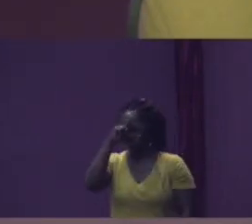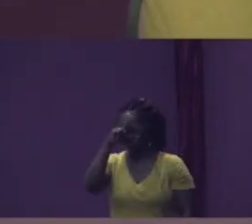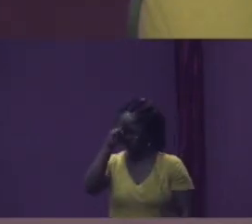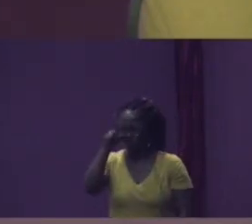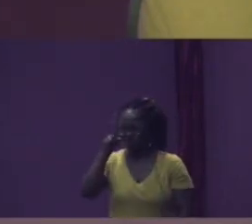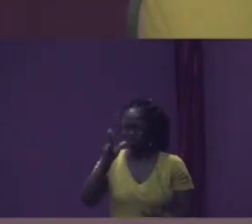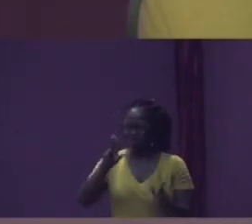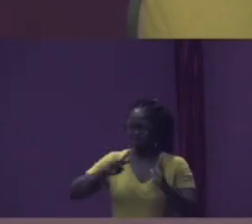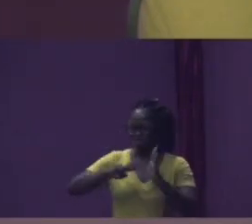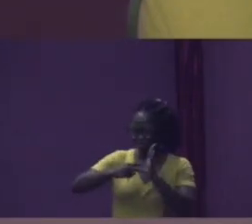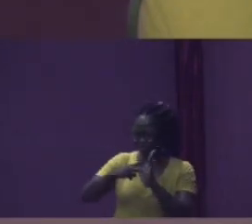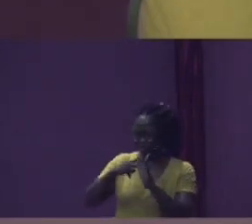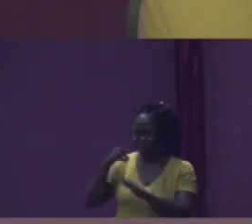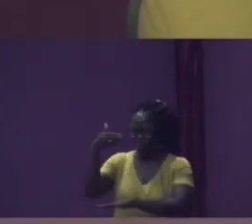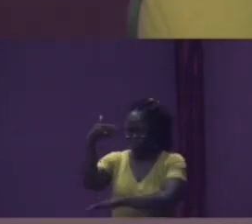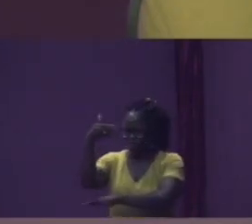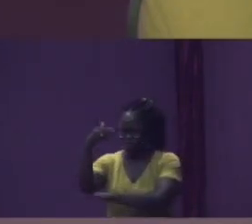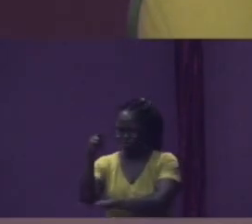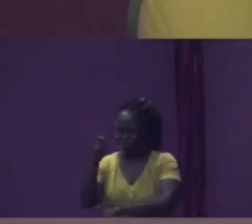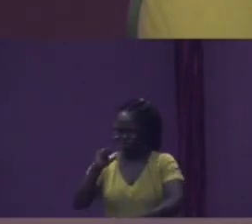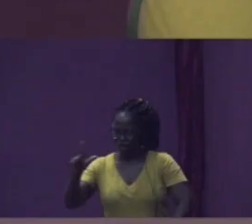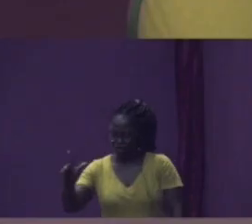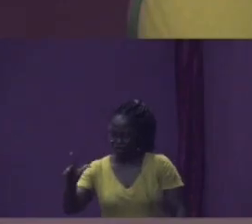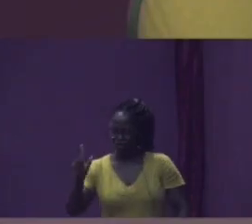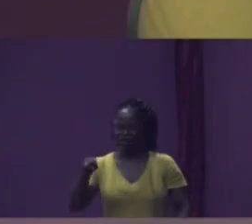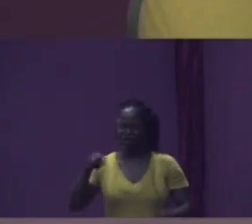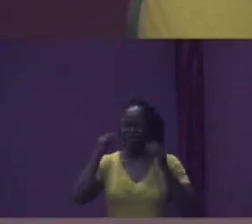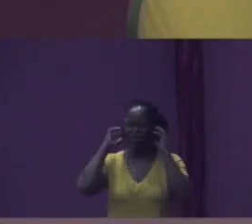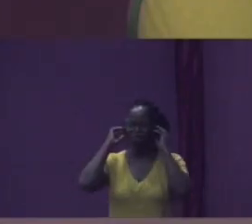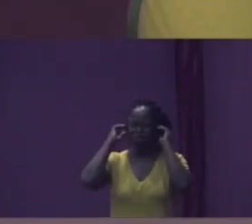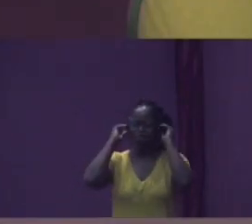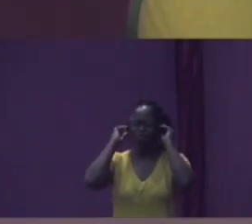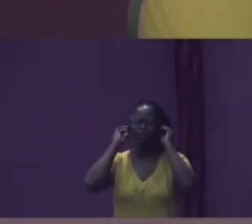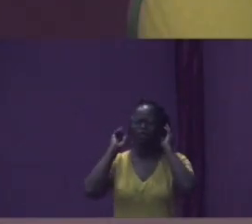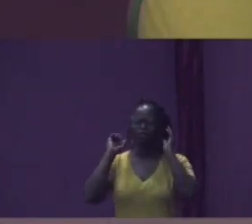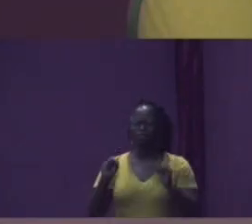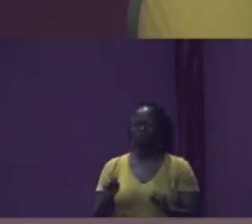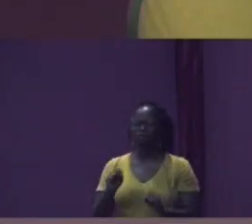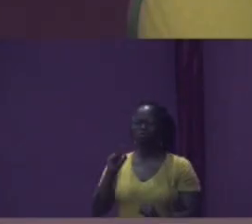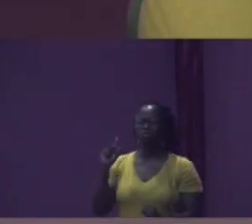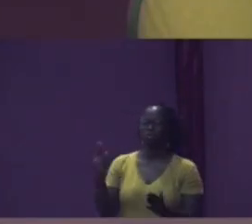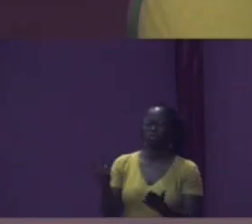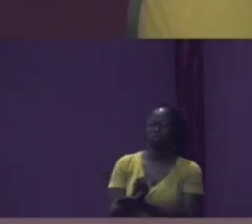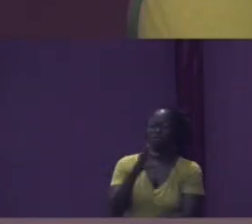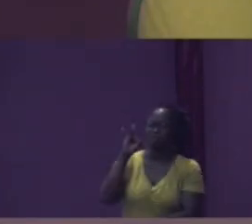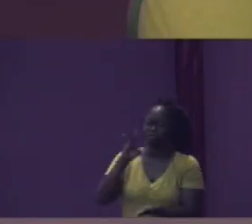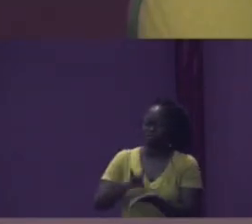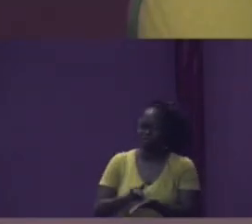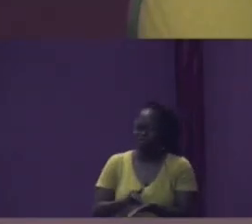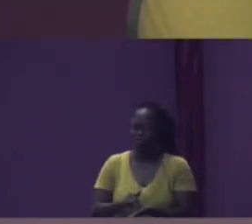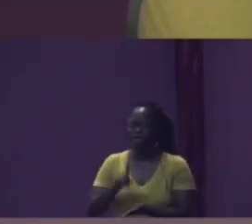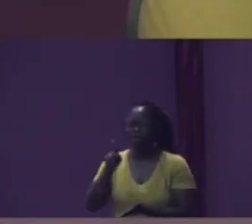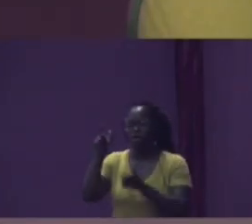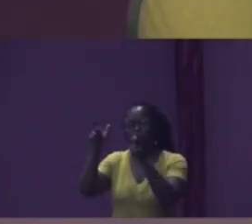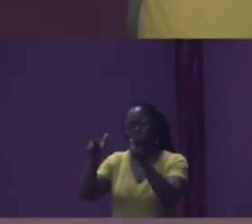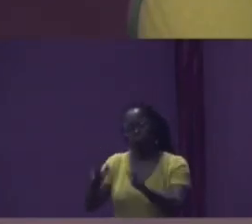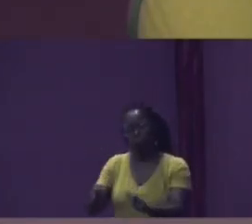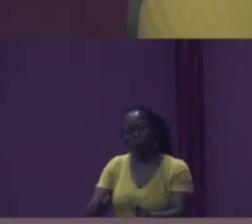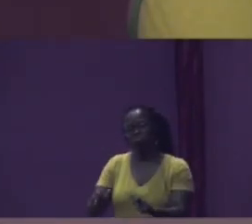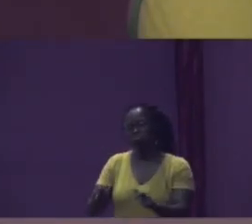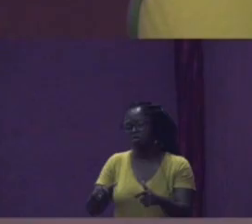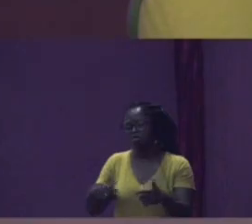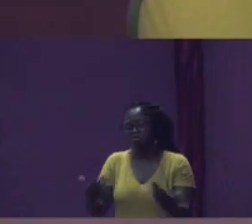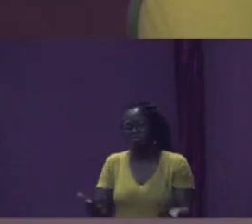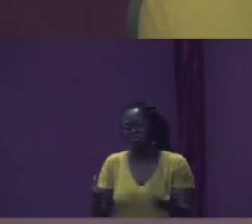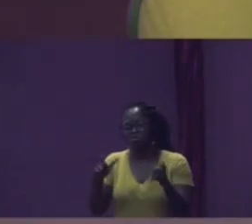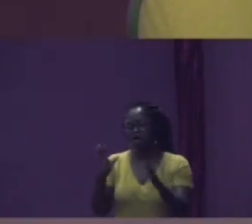with beds and mosquito nets, but it's one of the brightest and cleanest places a lot of these women have seen. So even though it might not be a